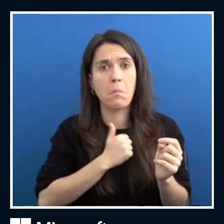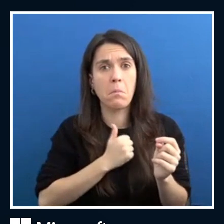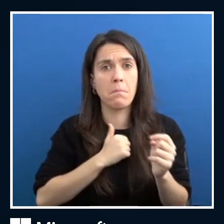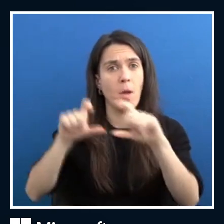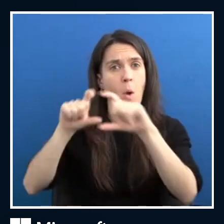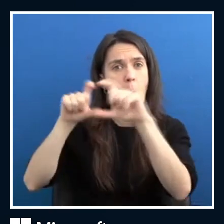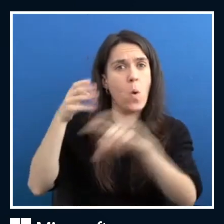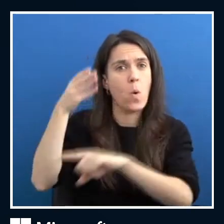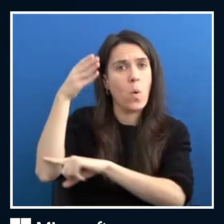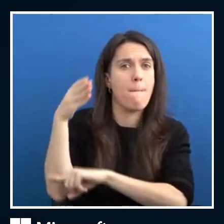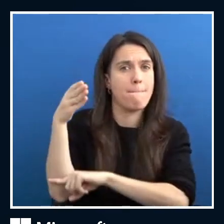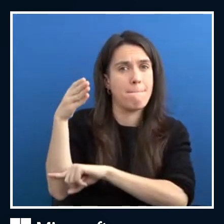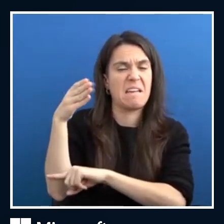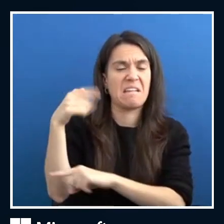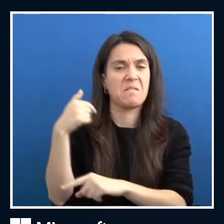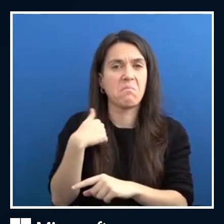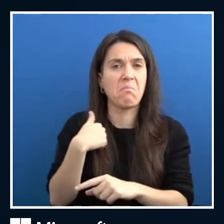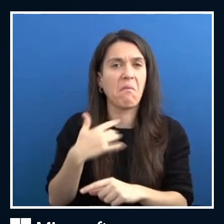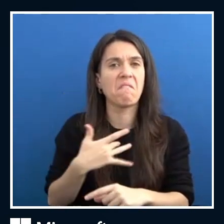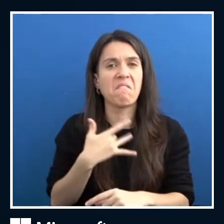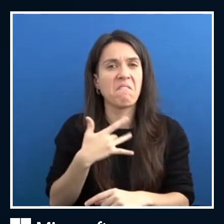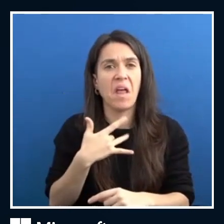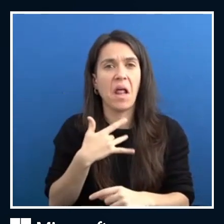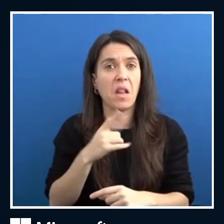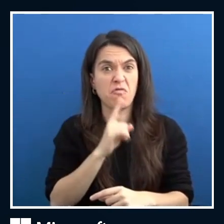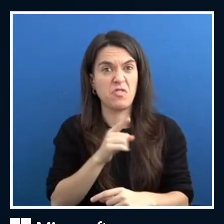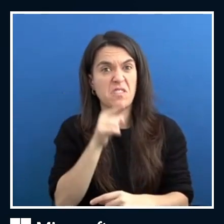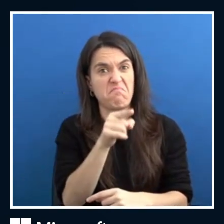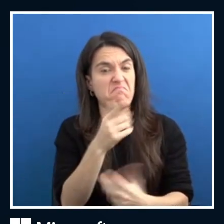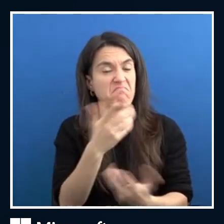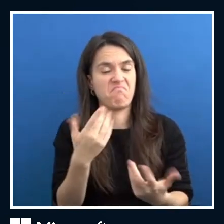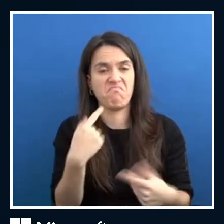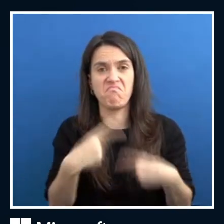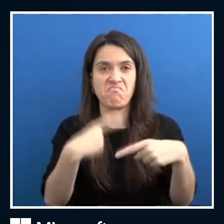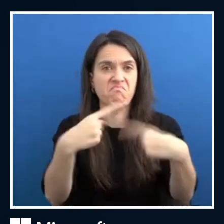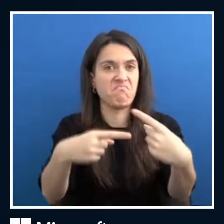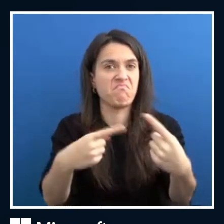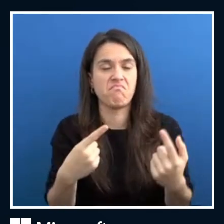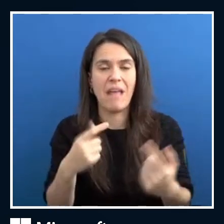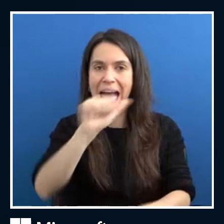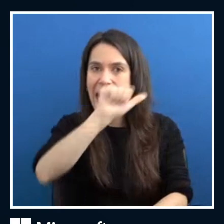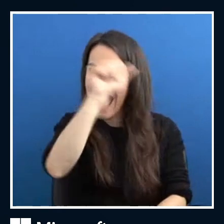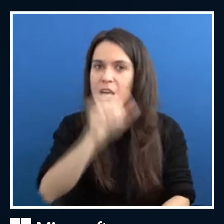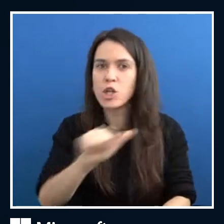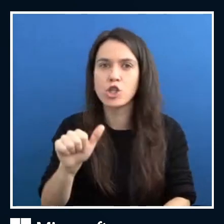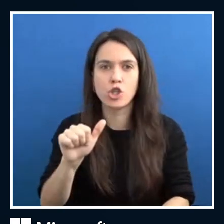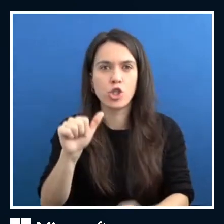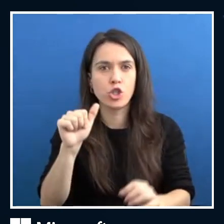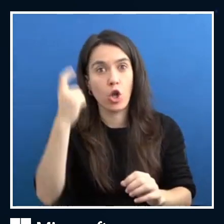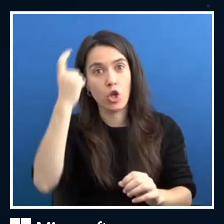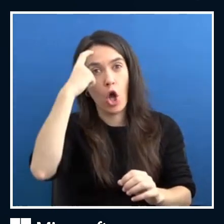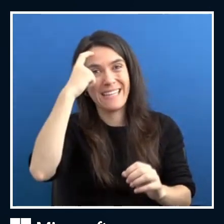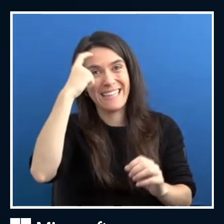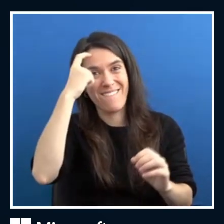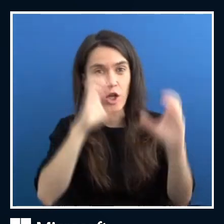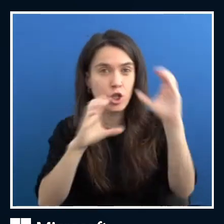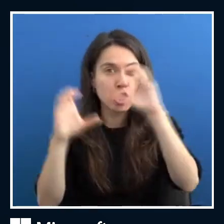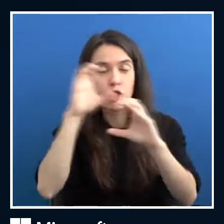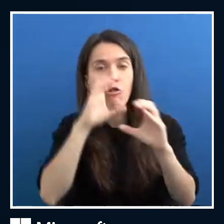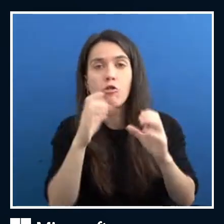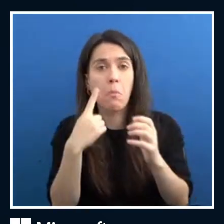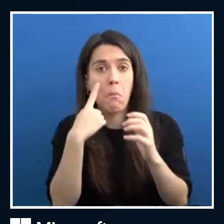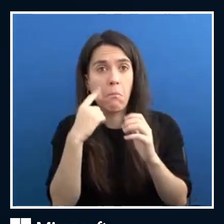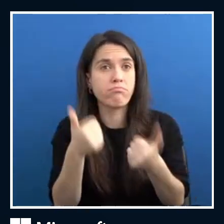of my people have built actually a front end on top of Azure Search, Azure Cognitive Search, and that could look something